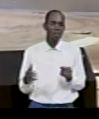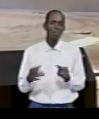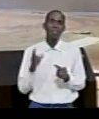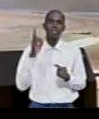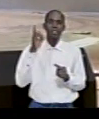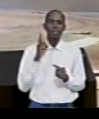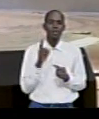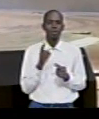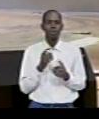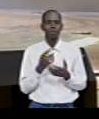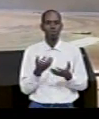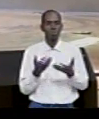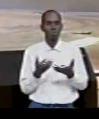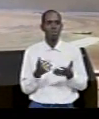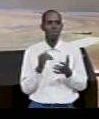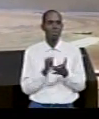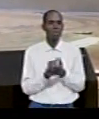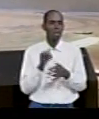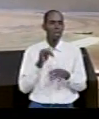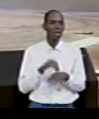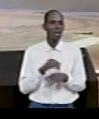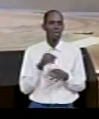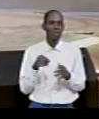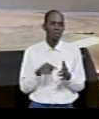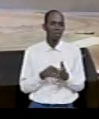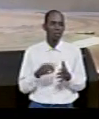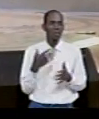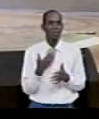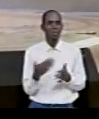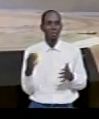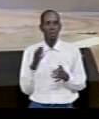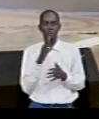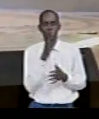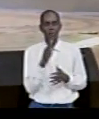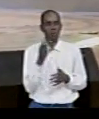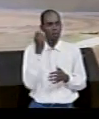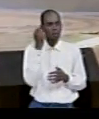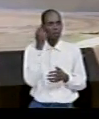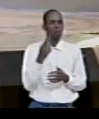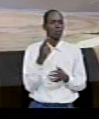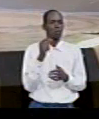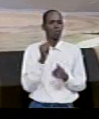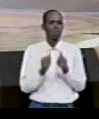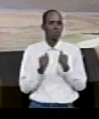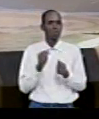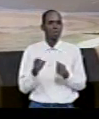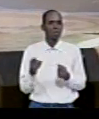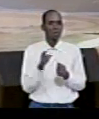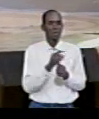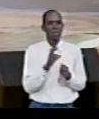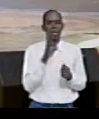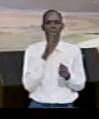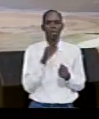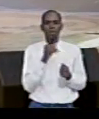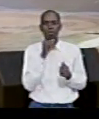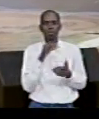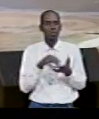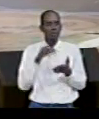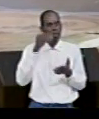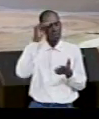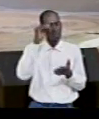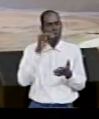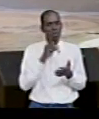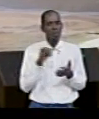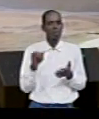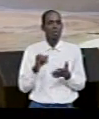some things hard to be understood, which they that are unlearned and unstable